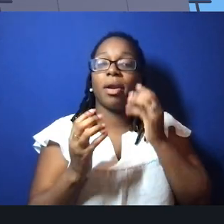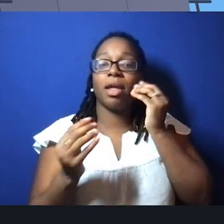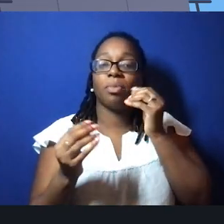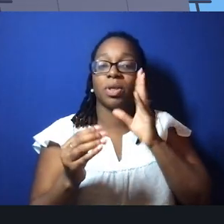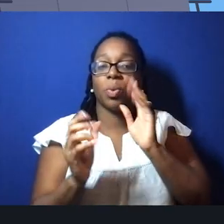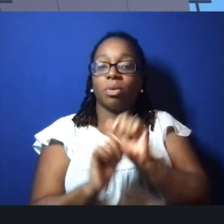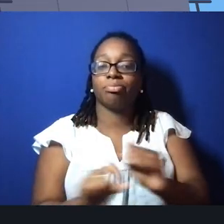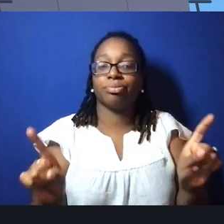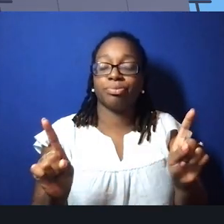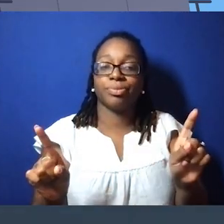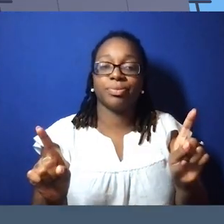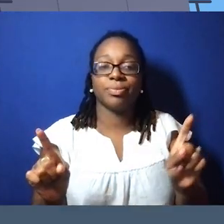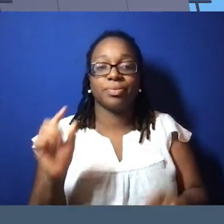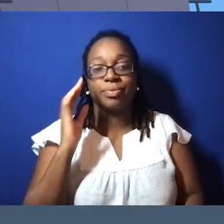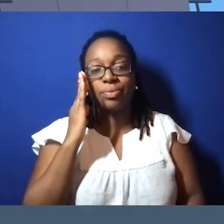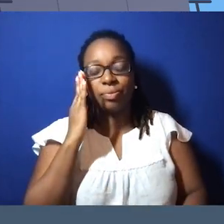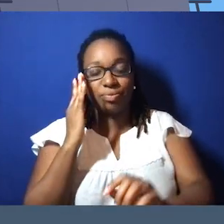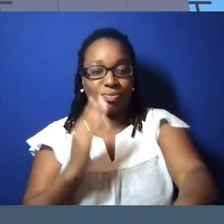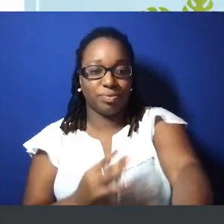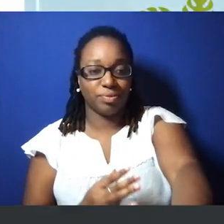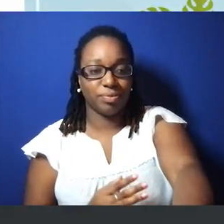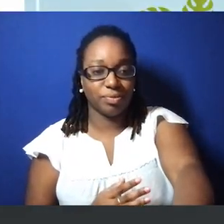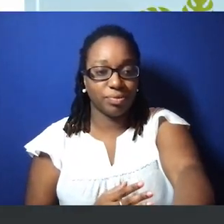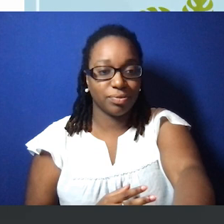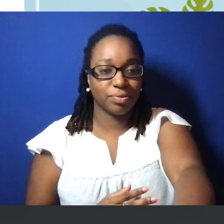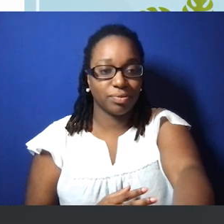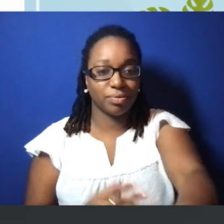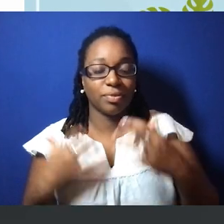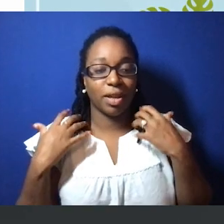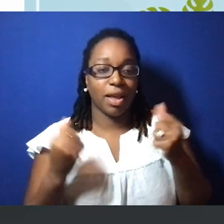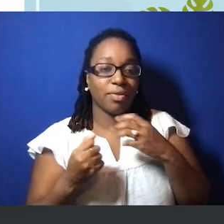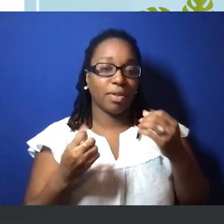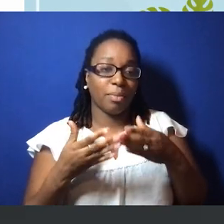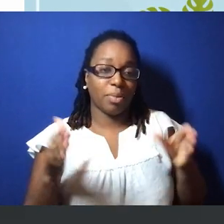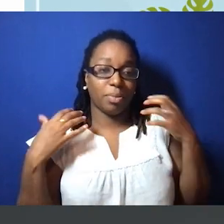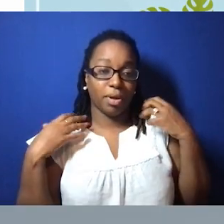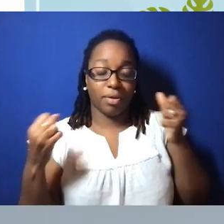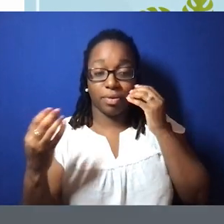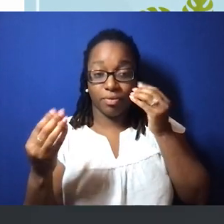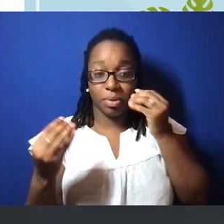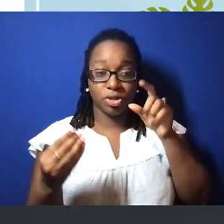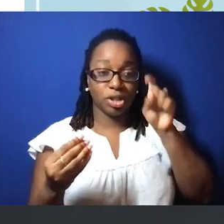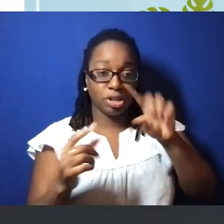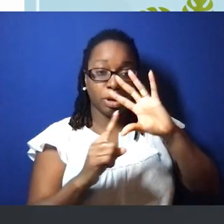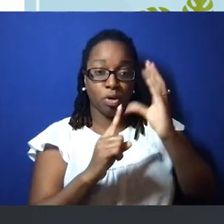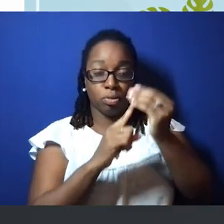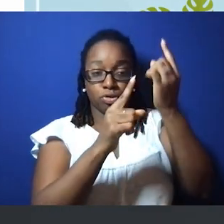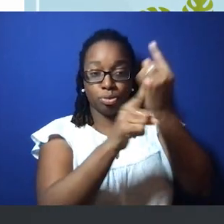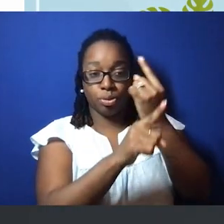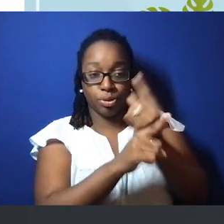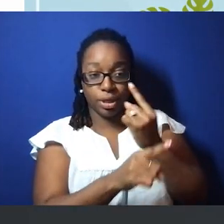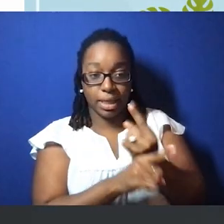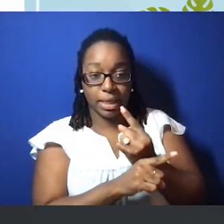what information is delivered. Health and public health information needs to be